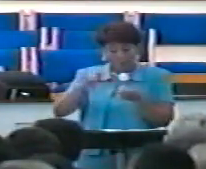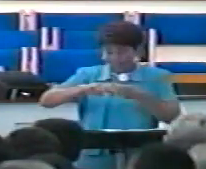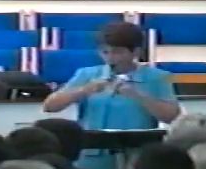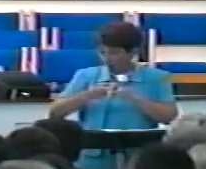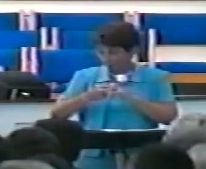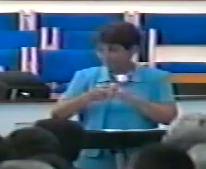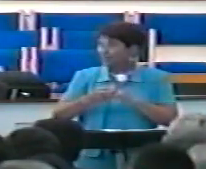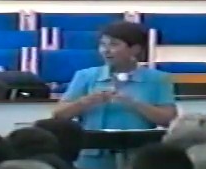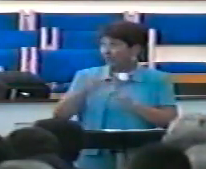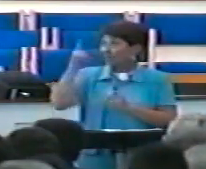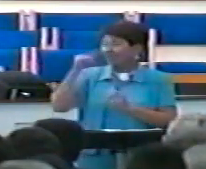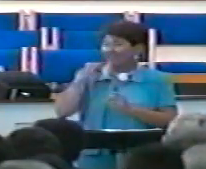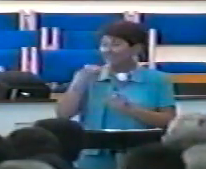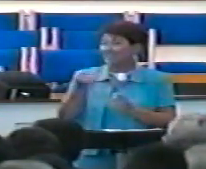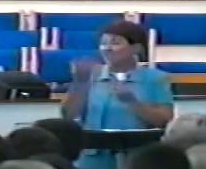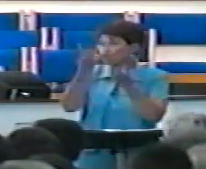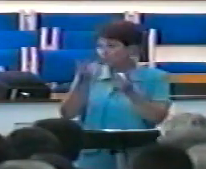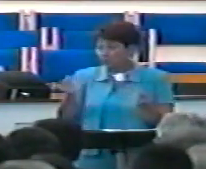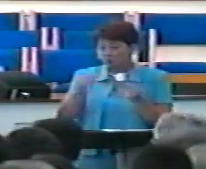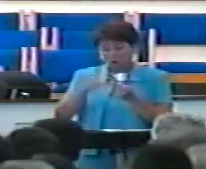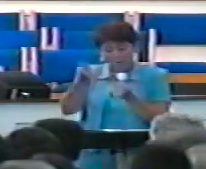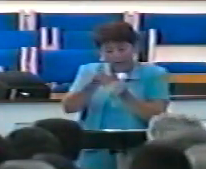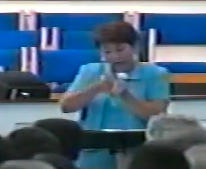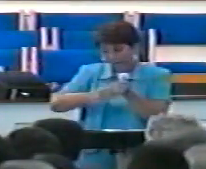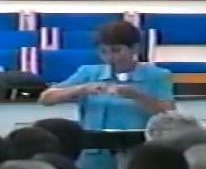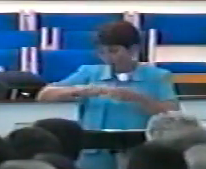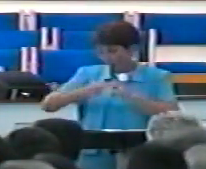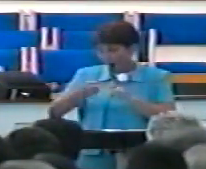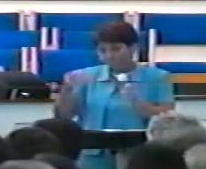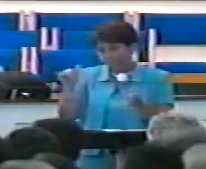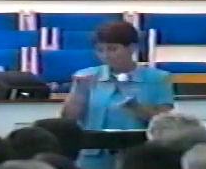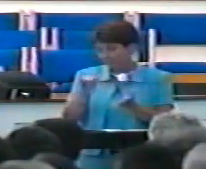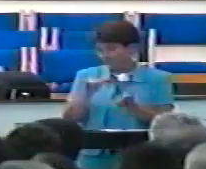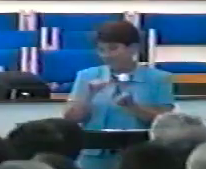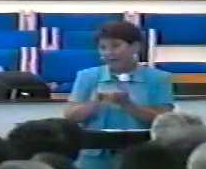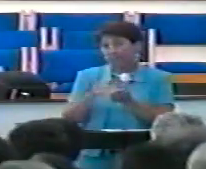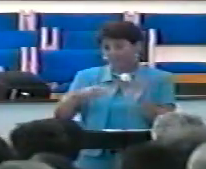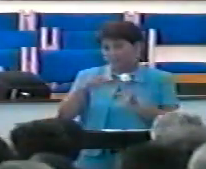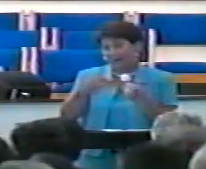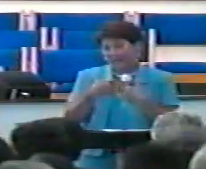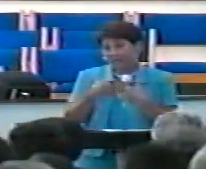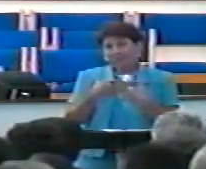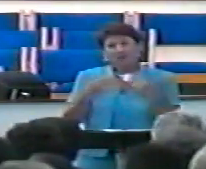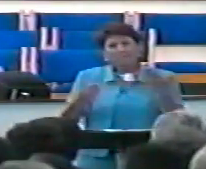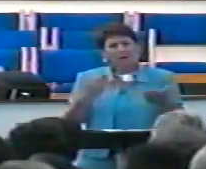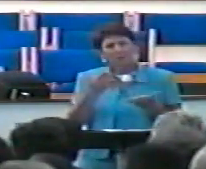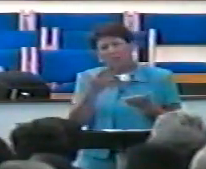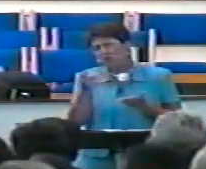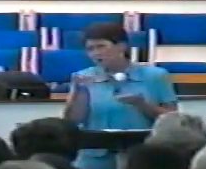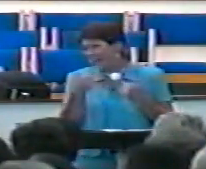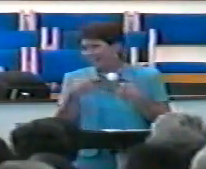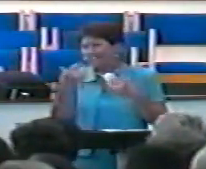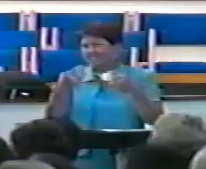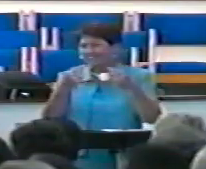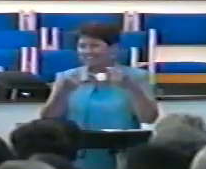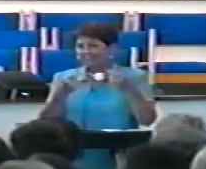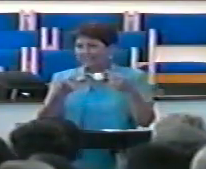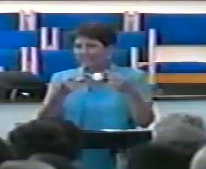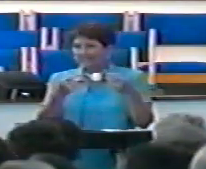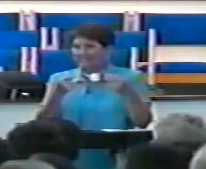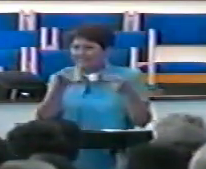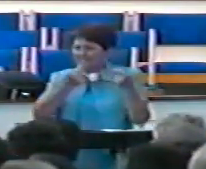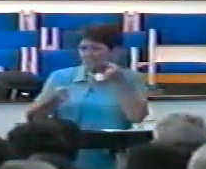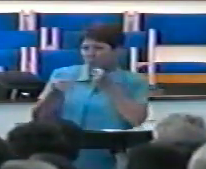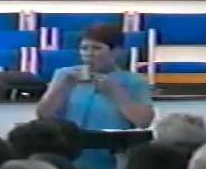has. Maybe you've had a disappointing experience with a church. Maybe some Christian has disappointed you. But beloved, I want to tell you something this morning. The